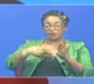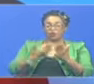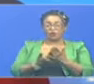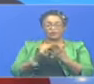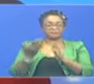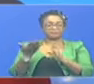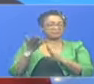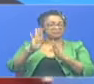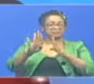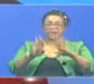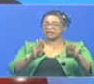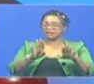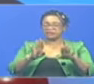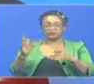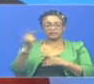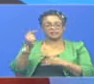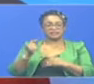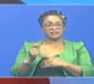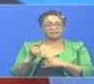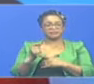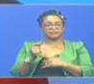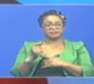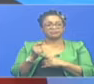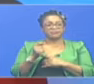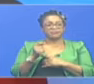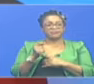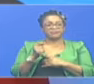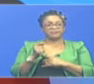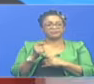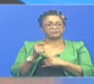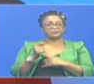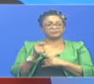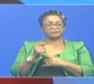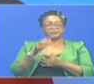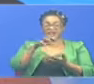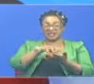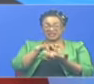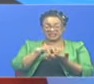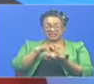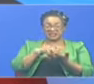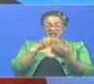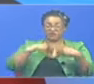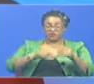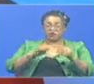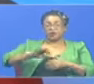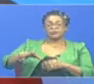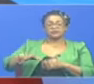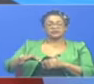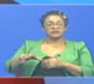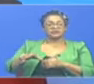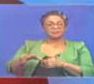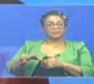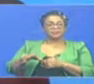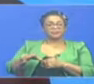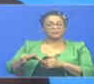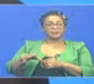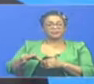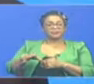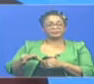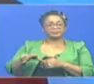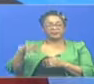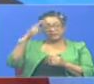to Tanzania. The distribution of cases by counties is as follows: